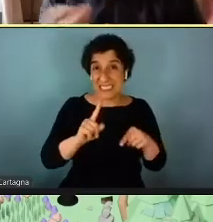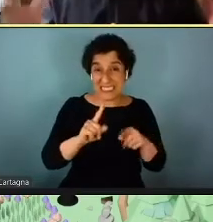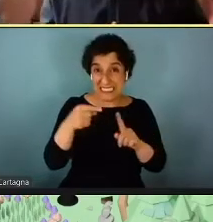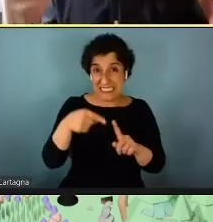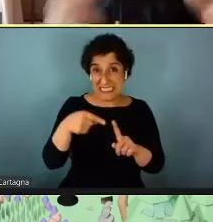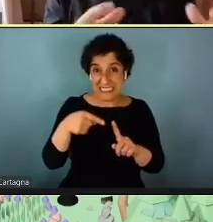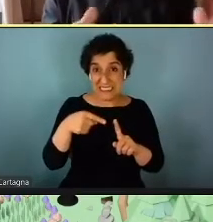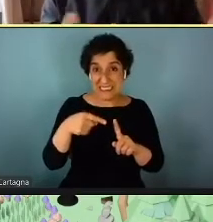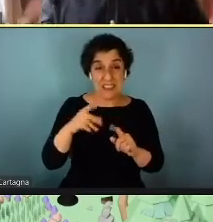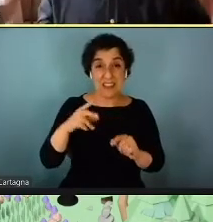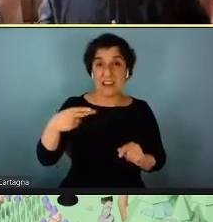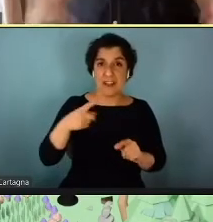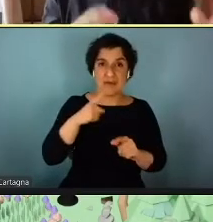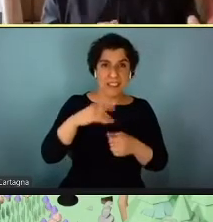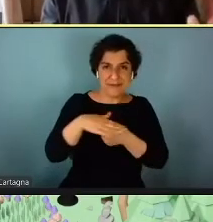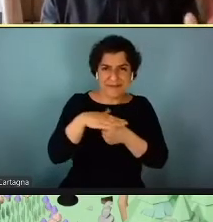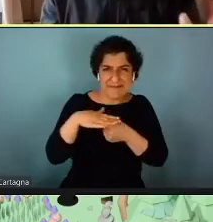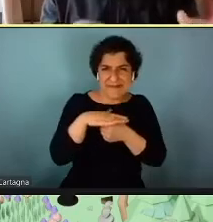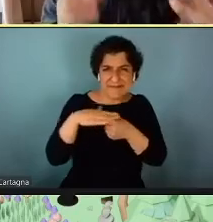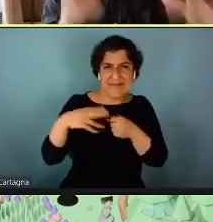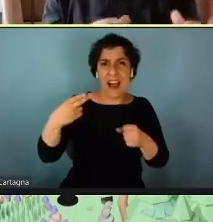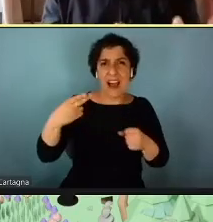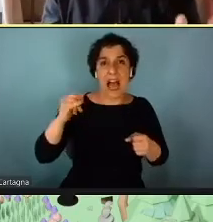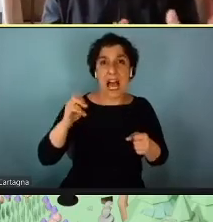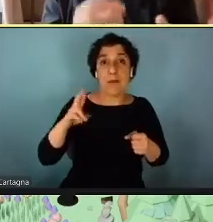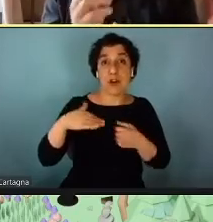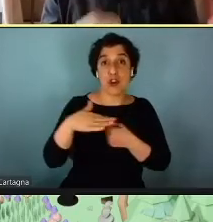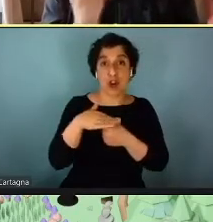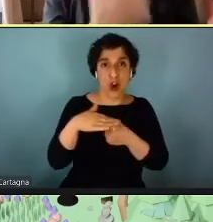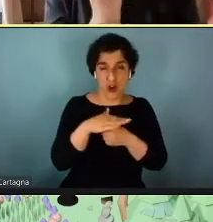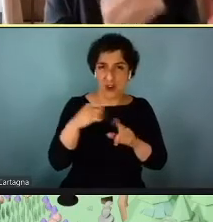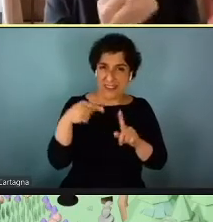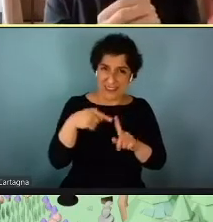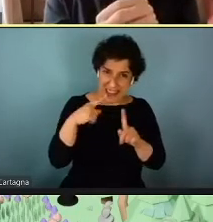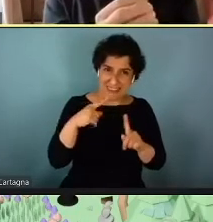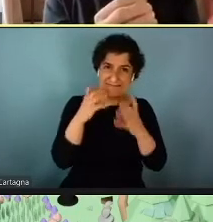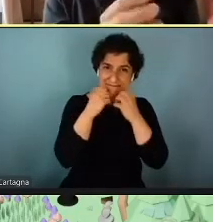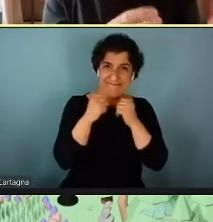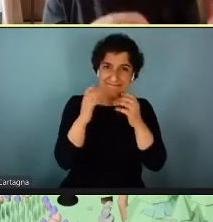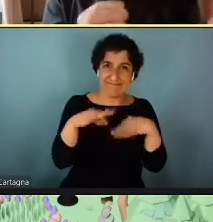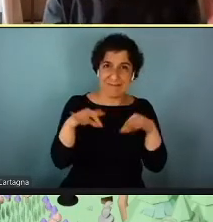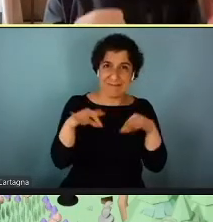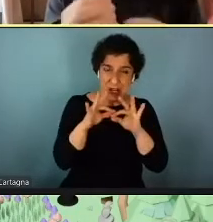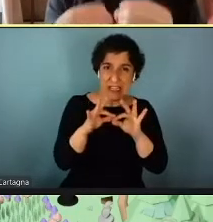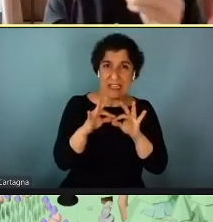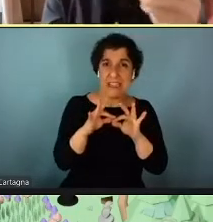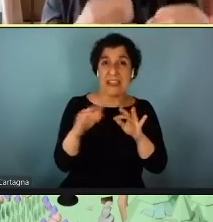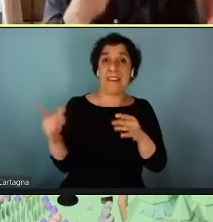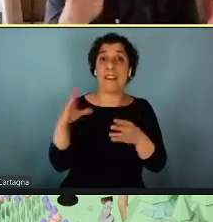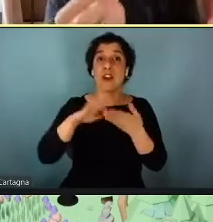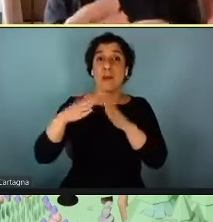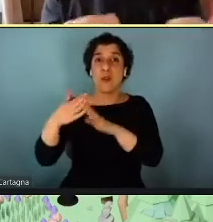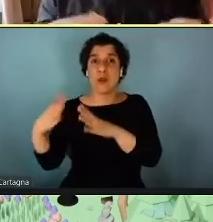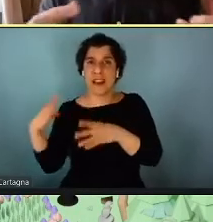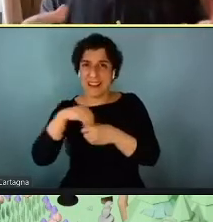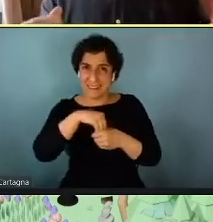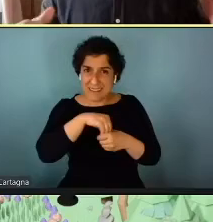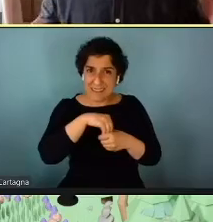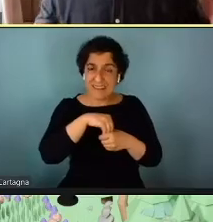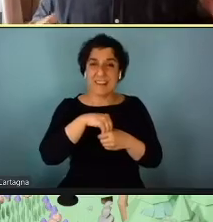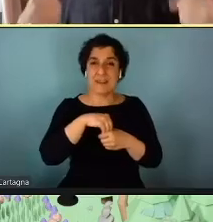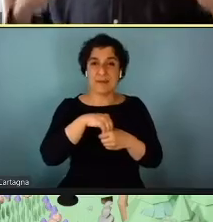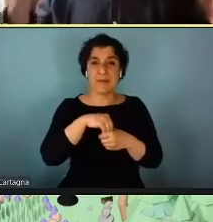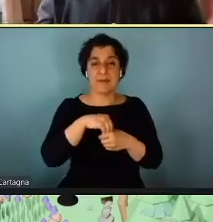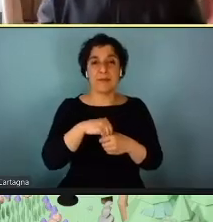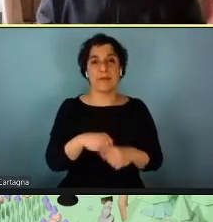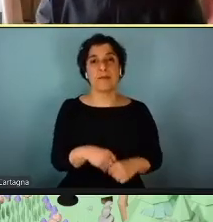hyper-local pods, community services that engage also the community, because it's kind of it's not just